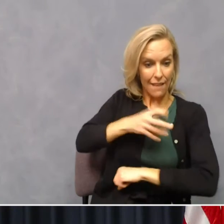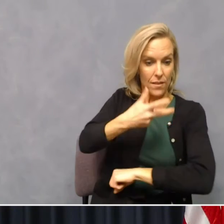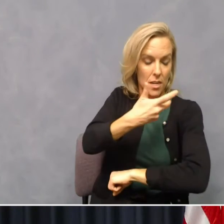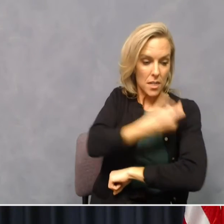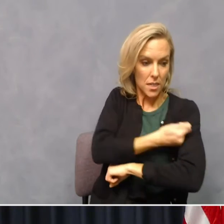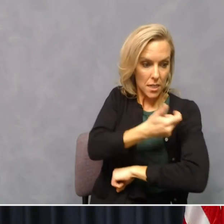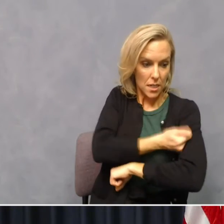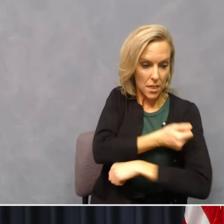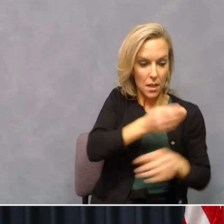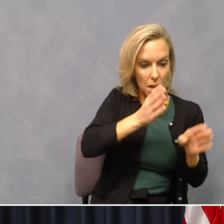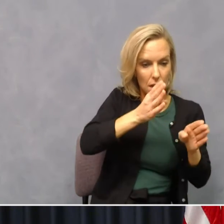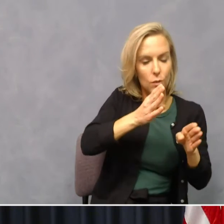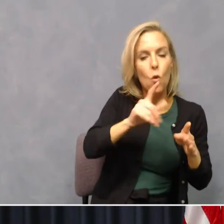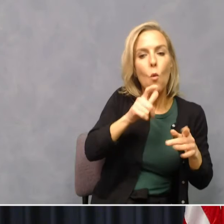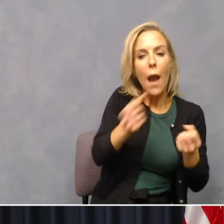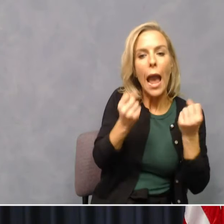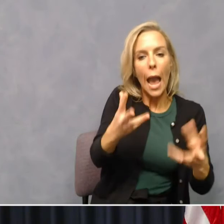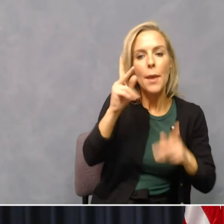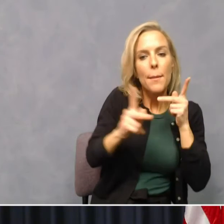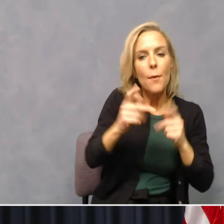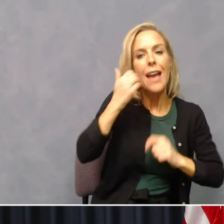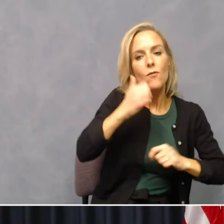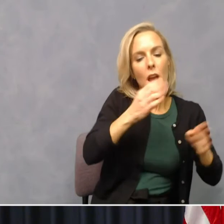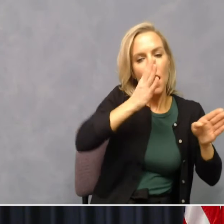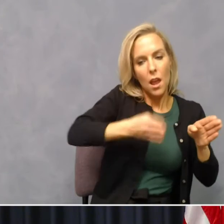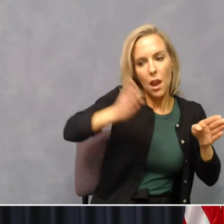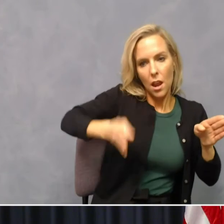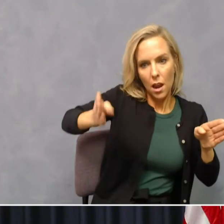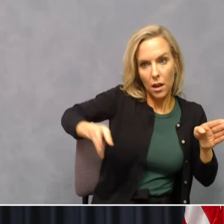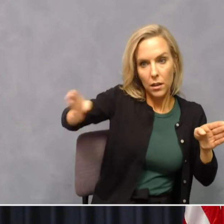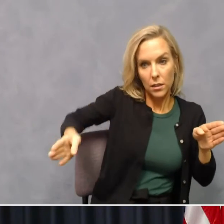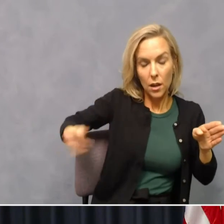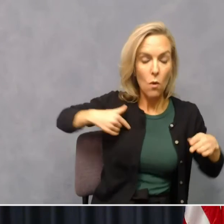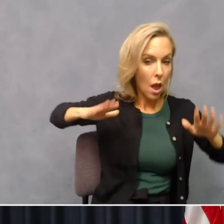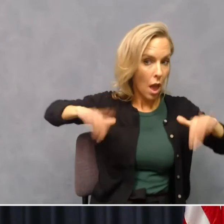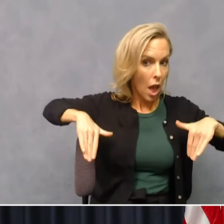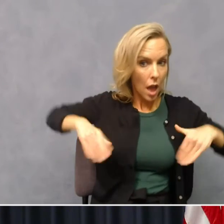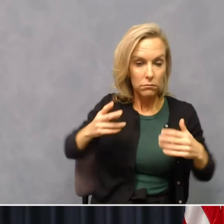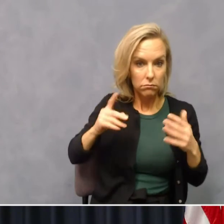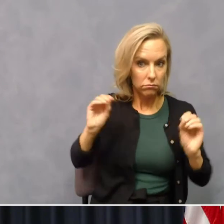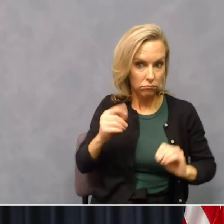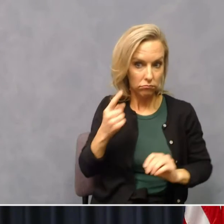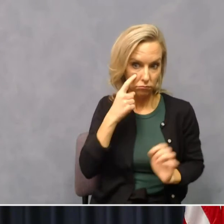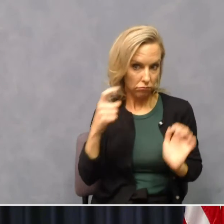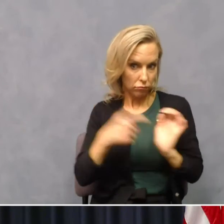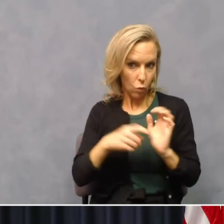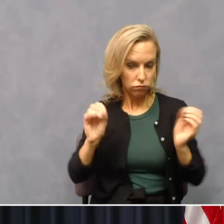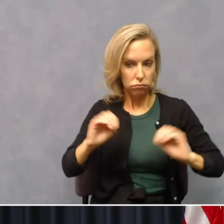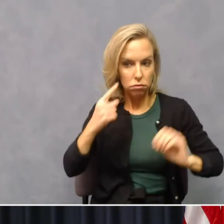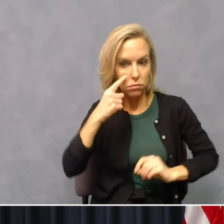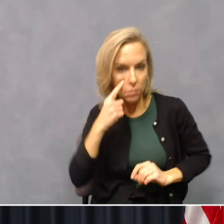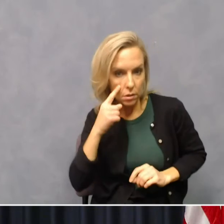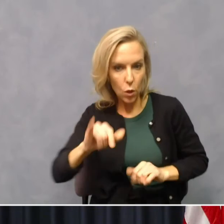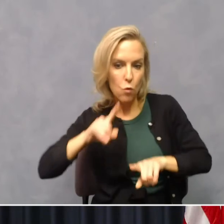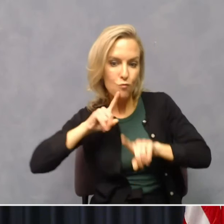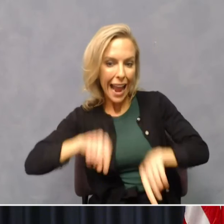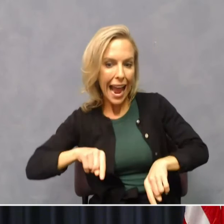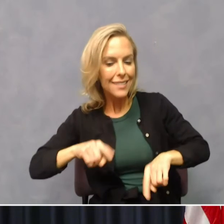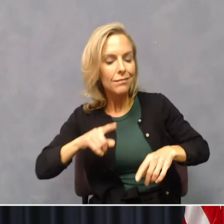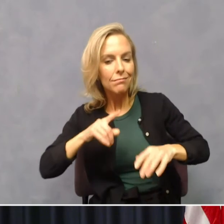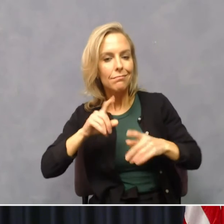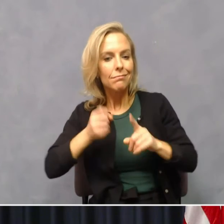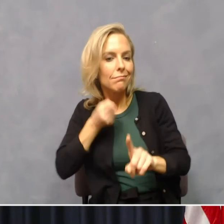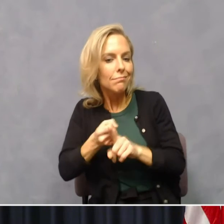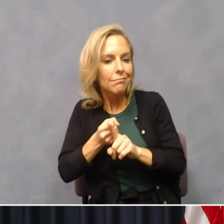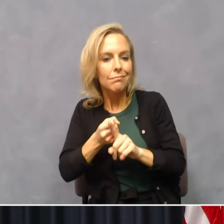the vaccine. We are not seeing those reactions. They are just planning carefully because our healthcare capacity is